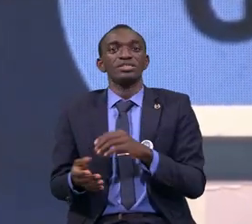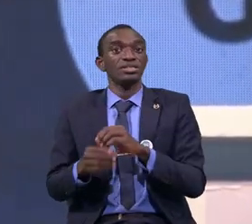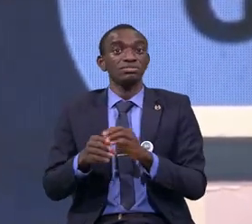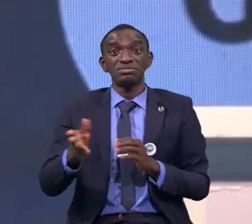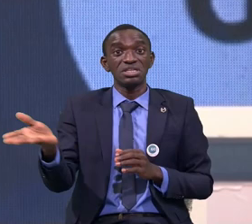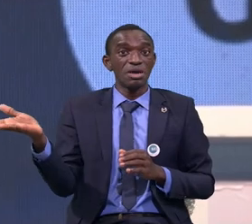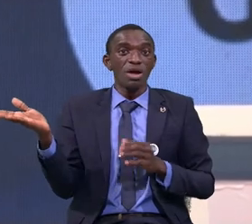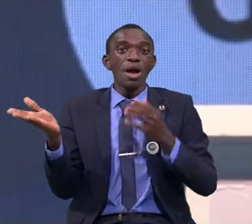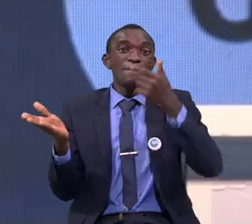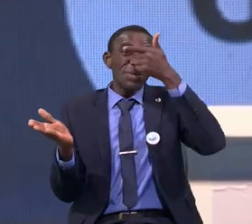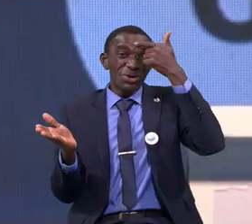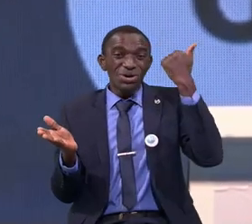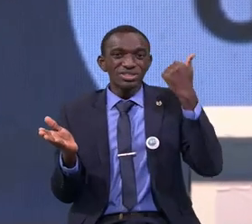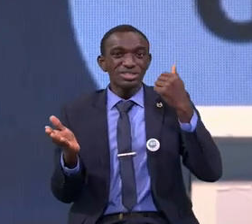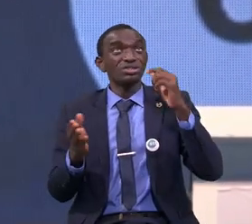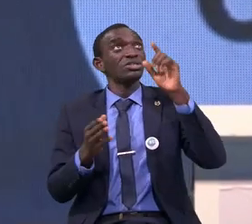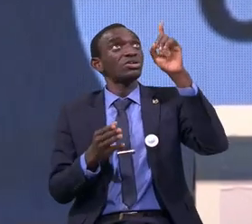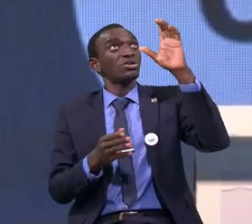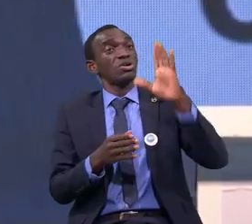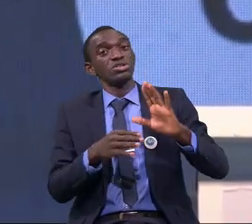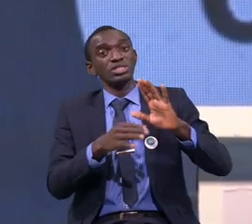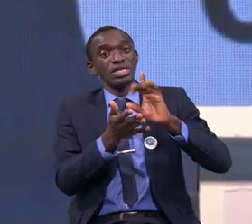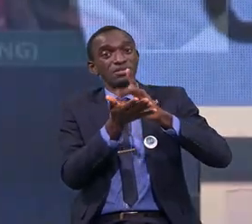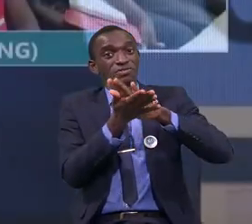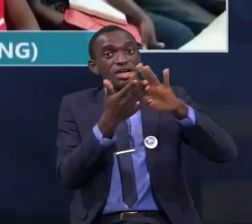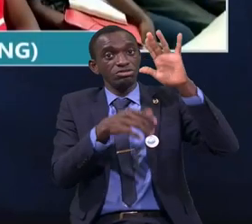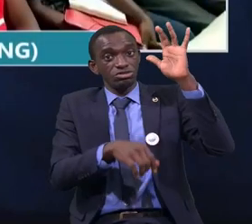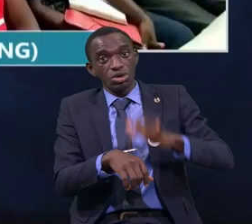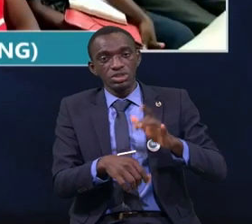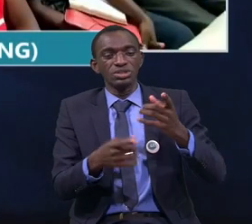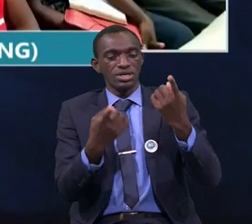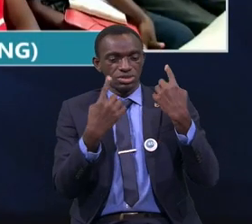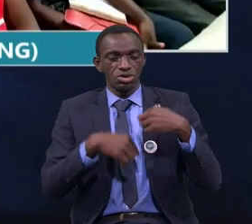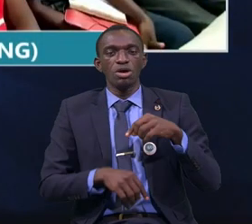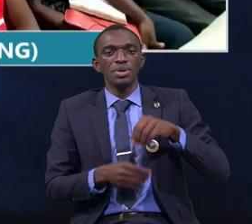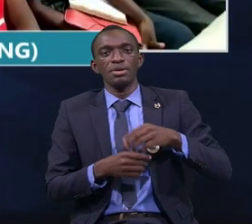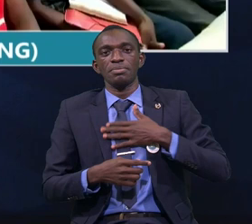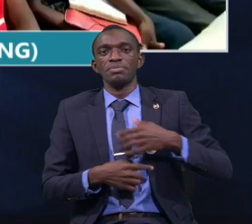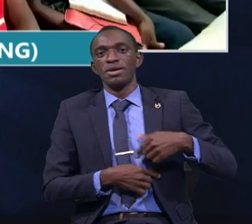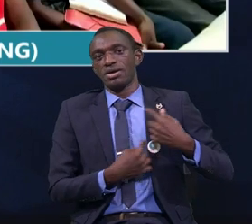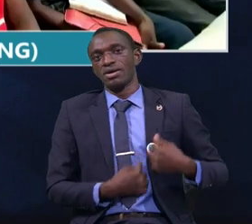because the touch of heaven has come in your heart.